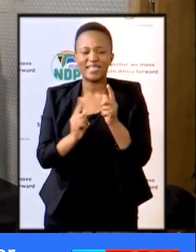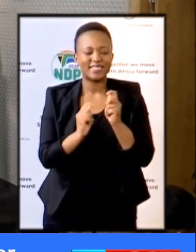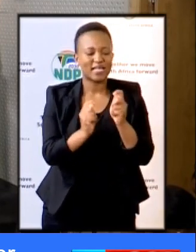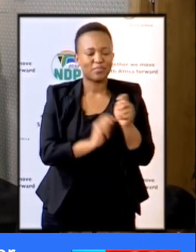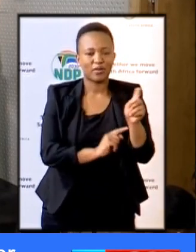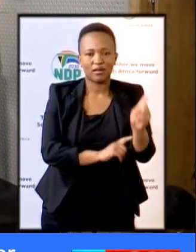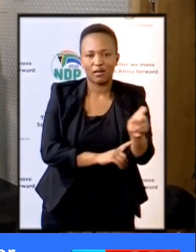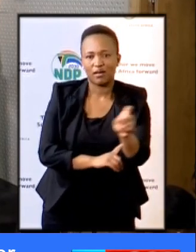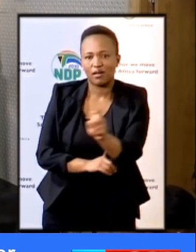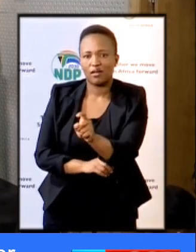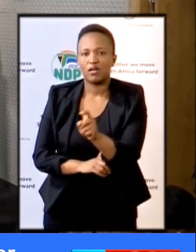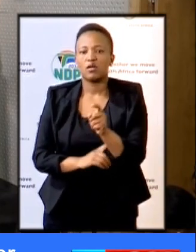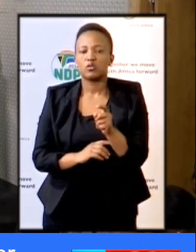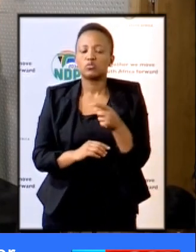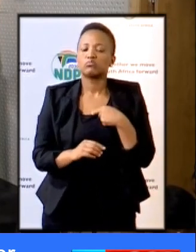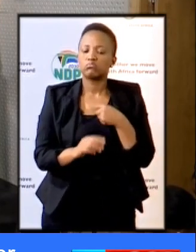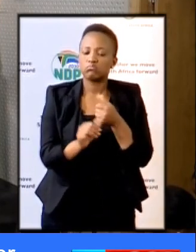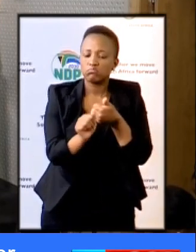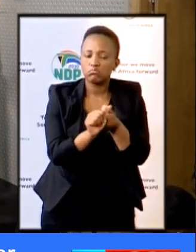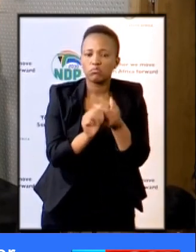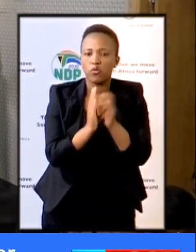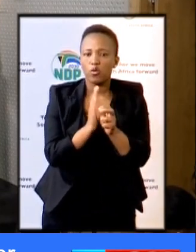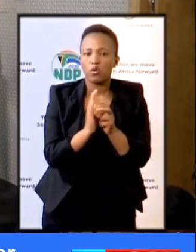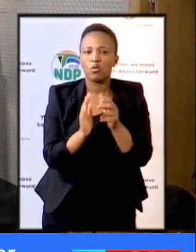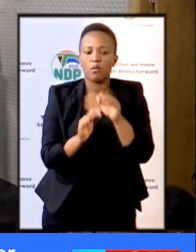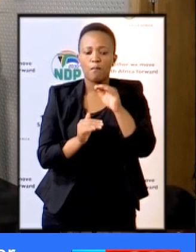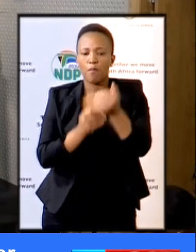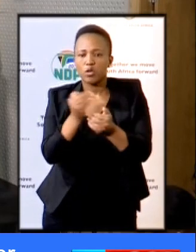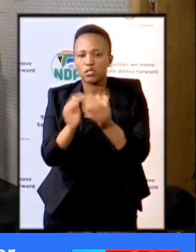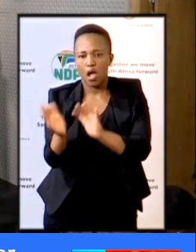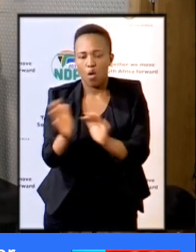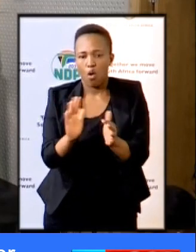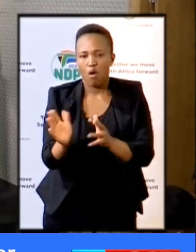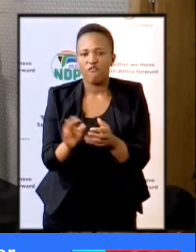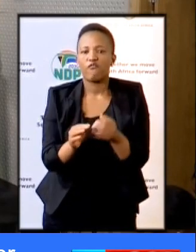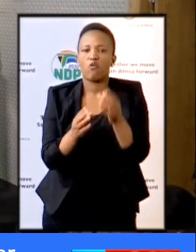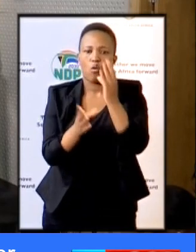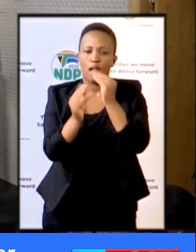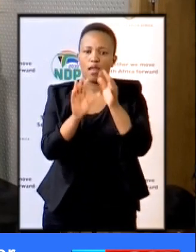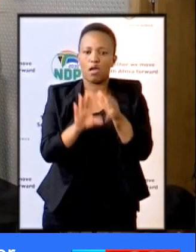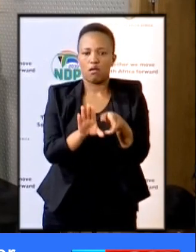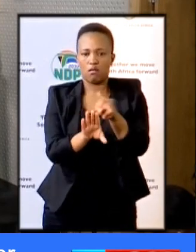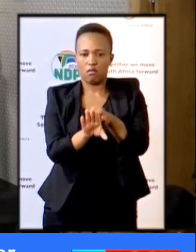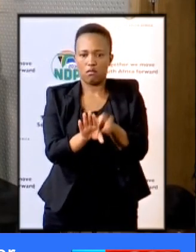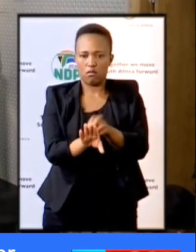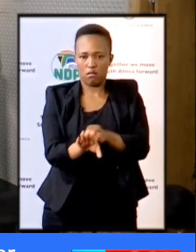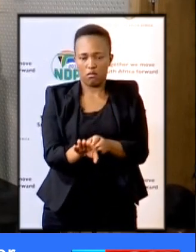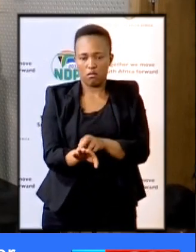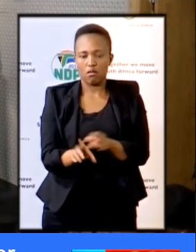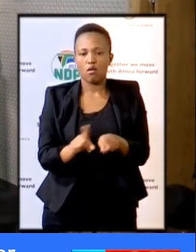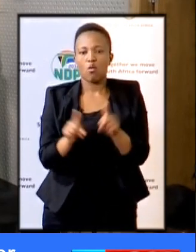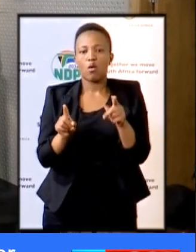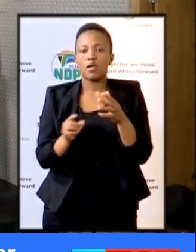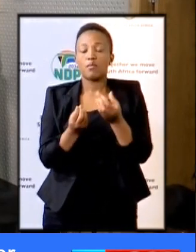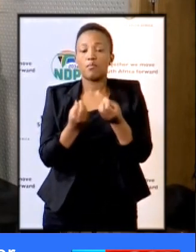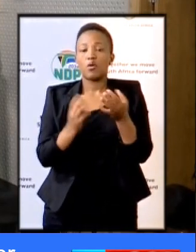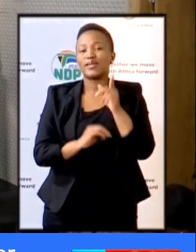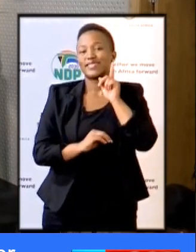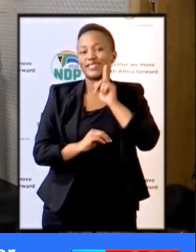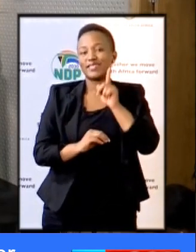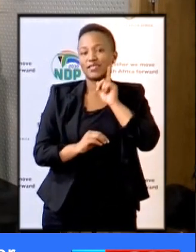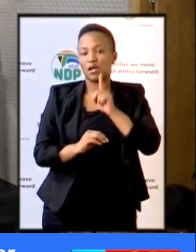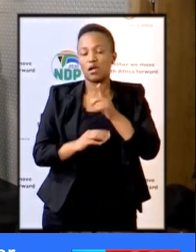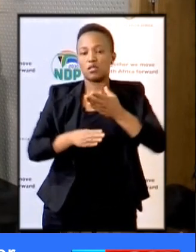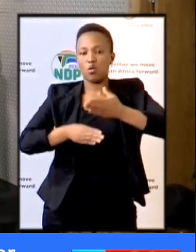steps to take when transporting learners? And his last question is, there are teachers who work in different provinces but stay